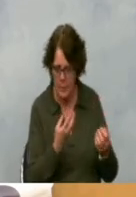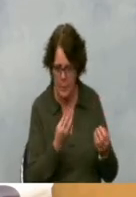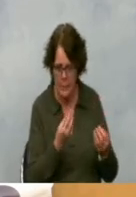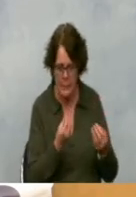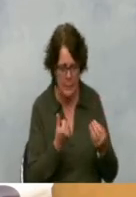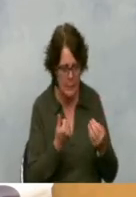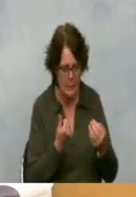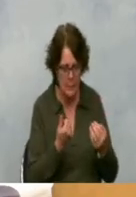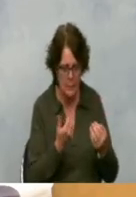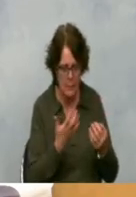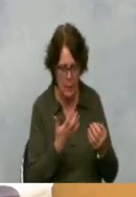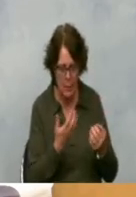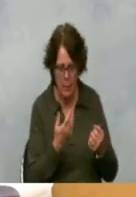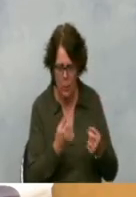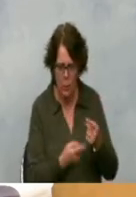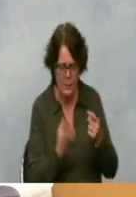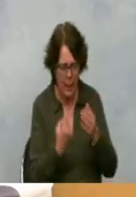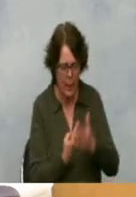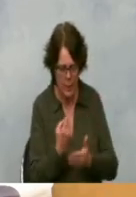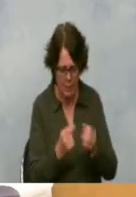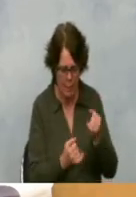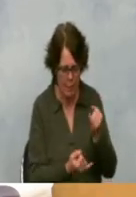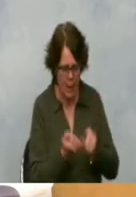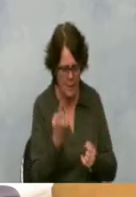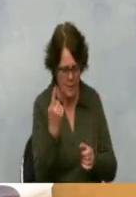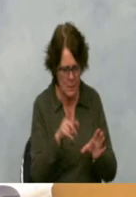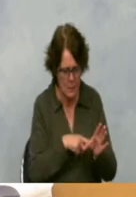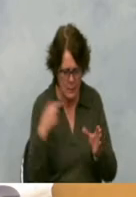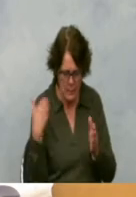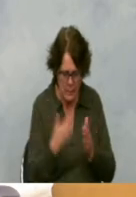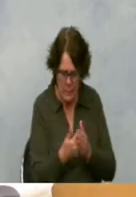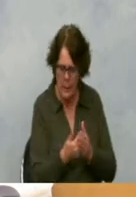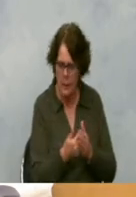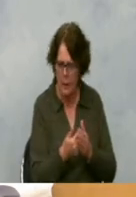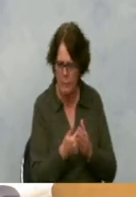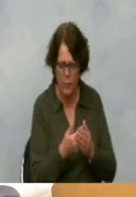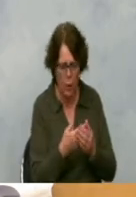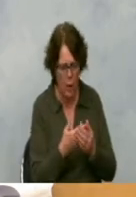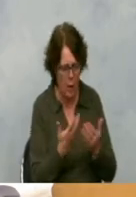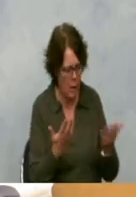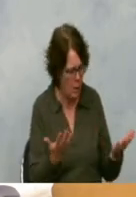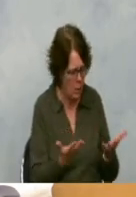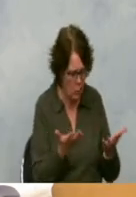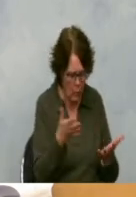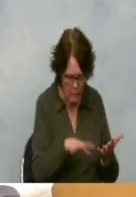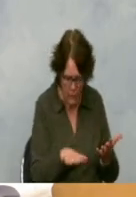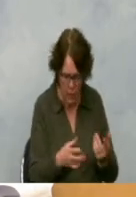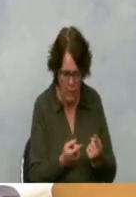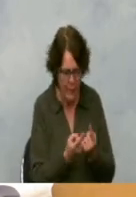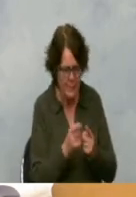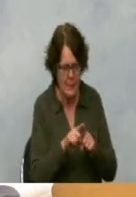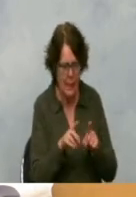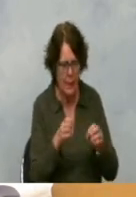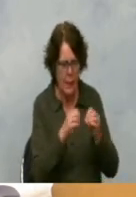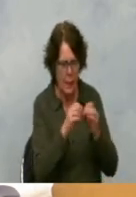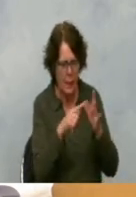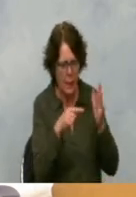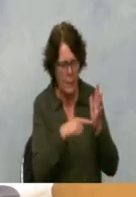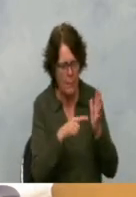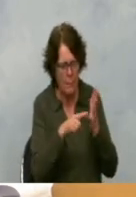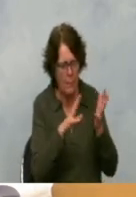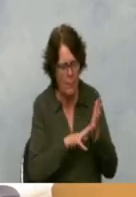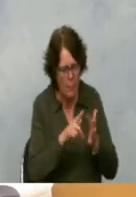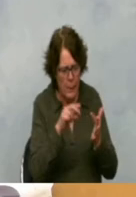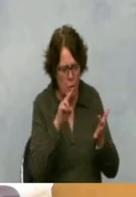because of what's happened over the past year in terms of sources for things like bitumen and sources for things like